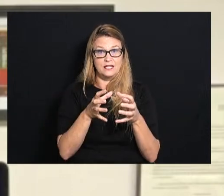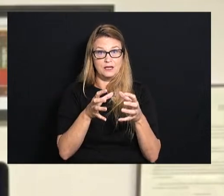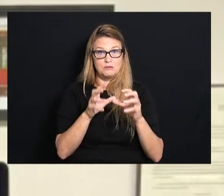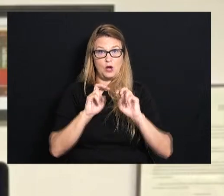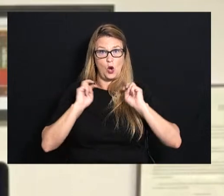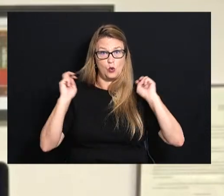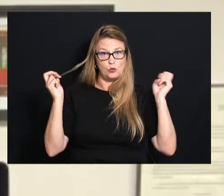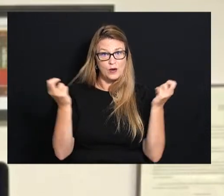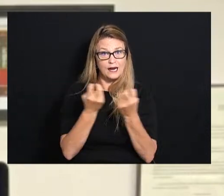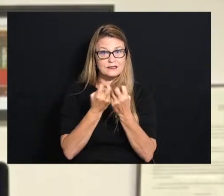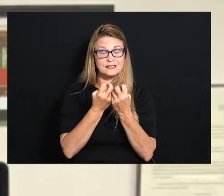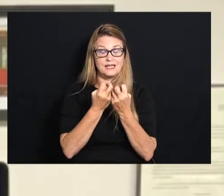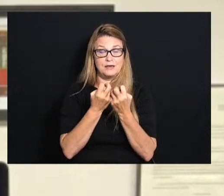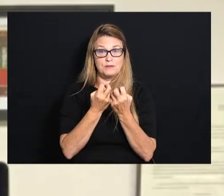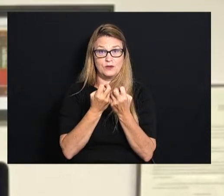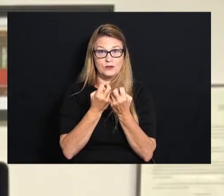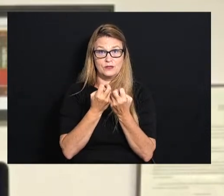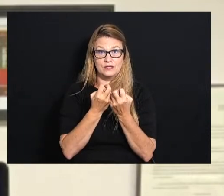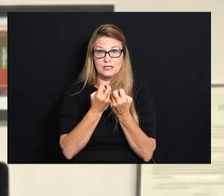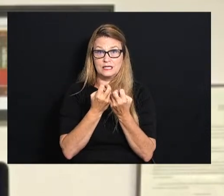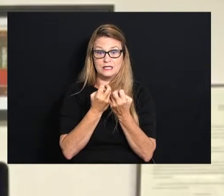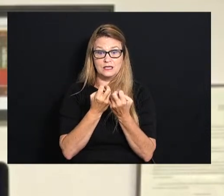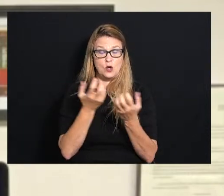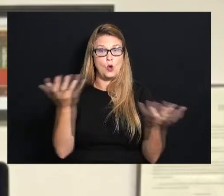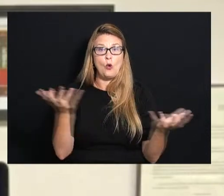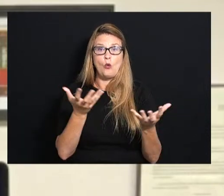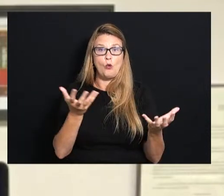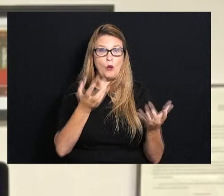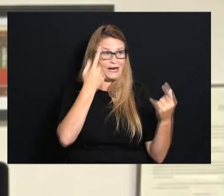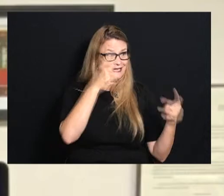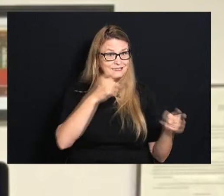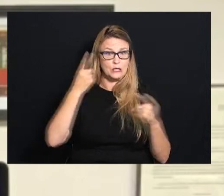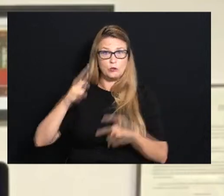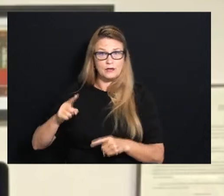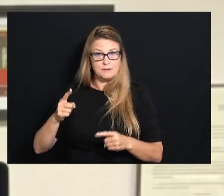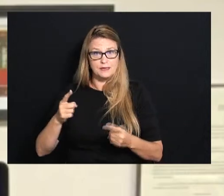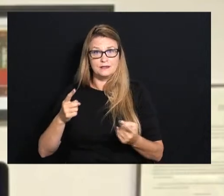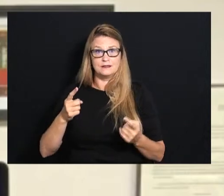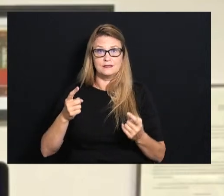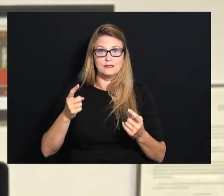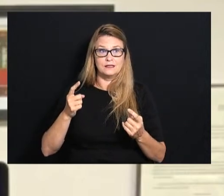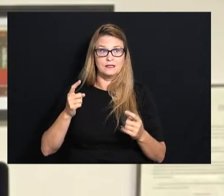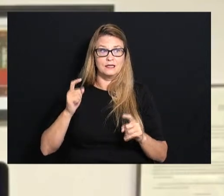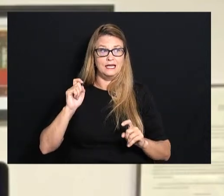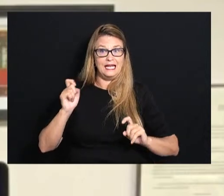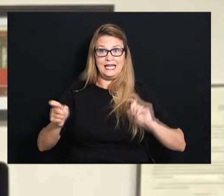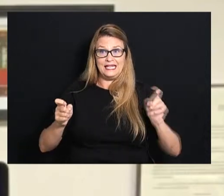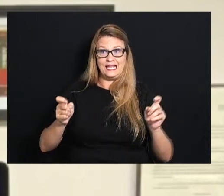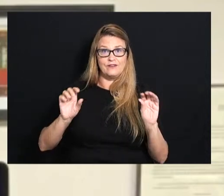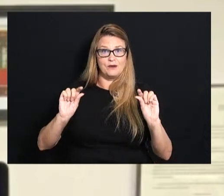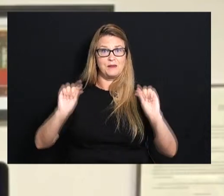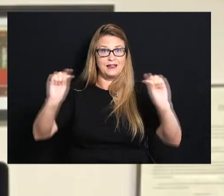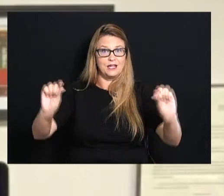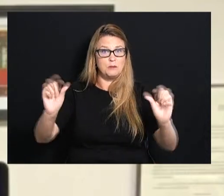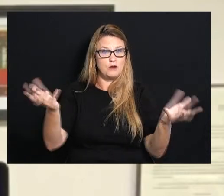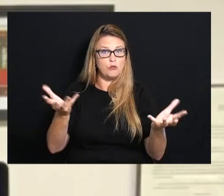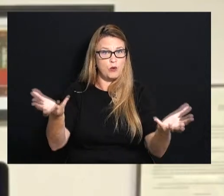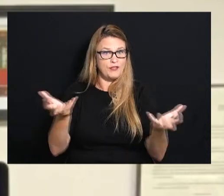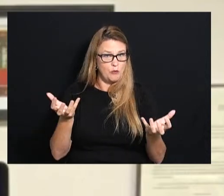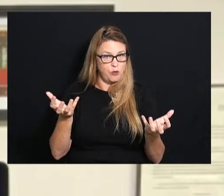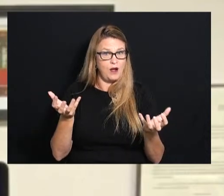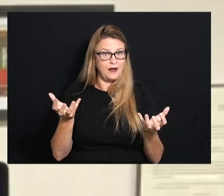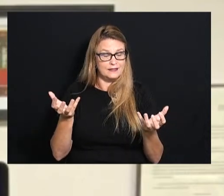table and possibly hammer out some sort of compromise that maybe, gives everybody a little bit of what they want on